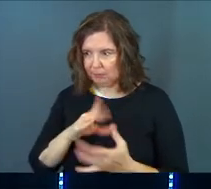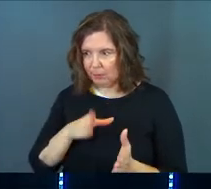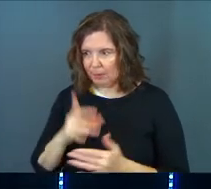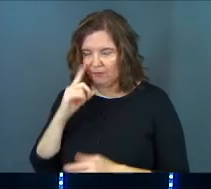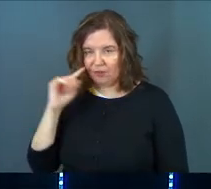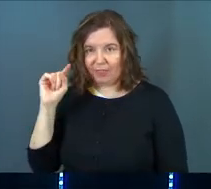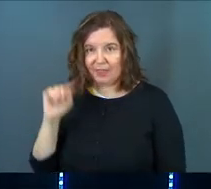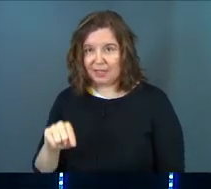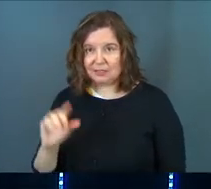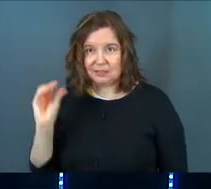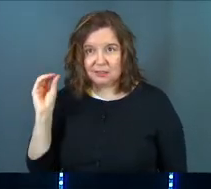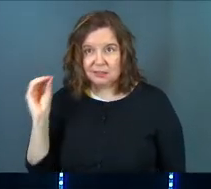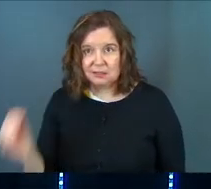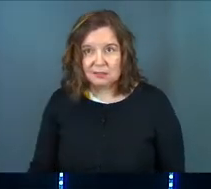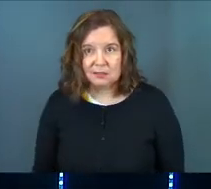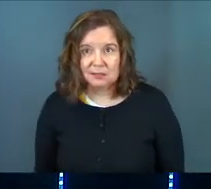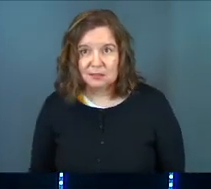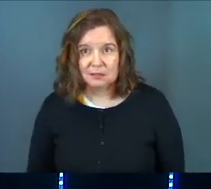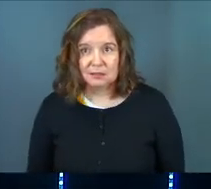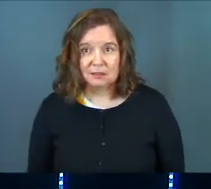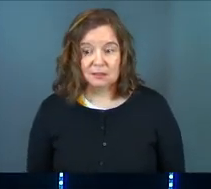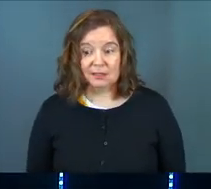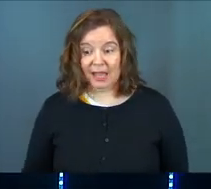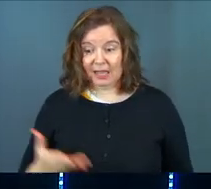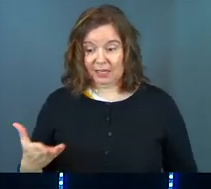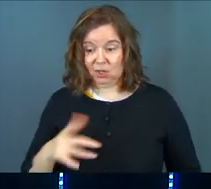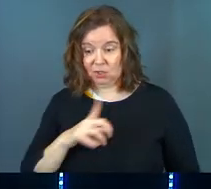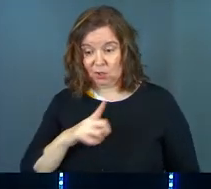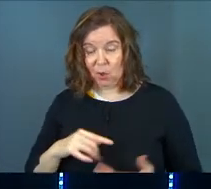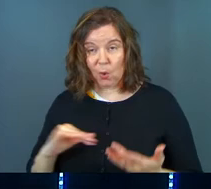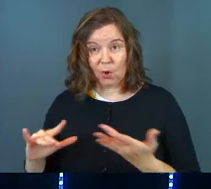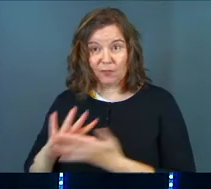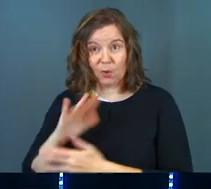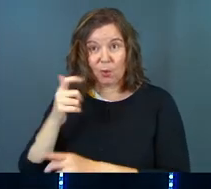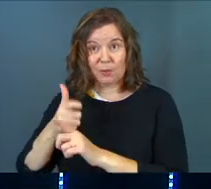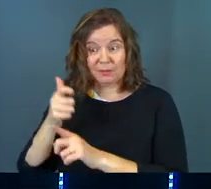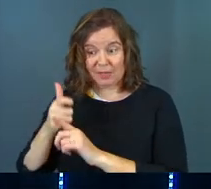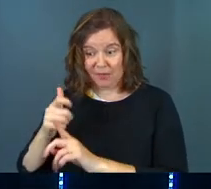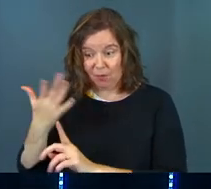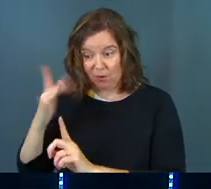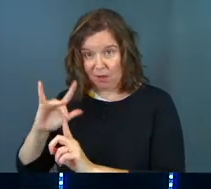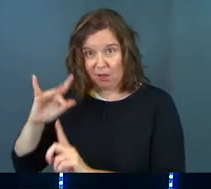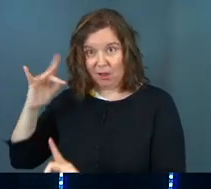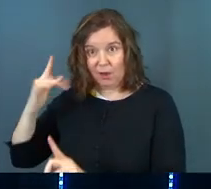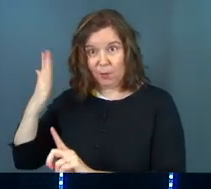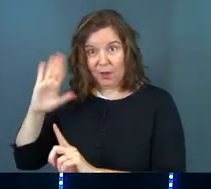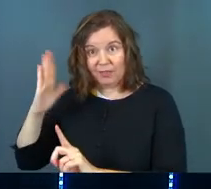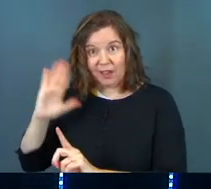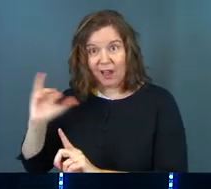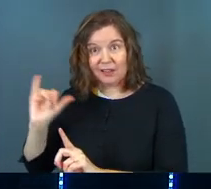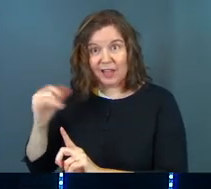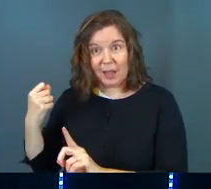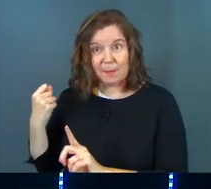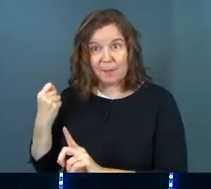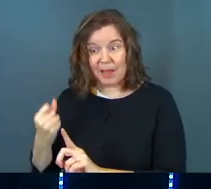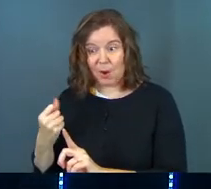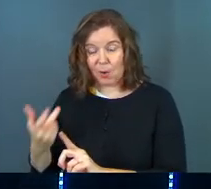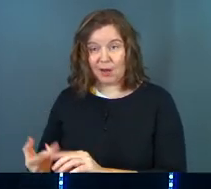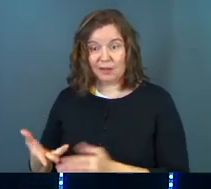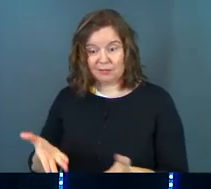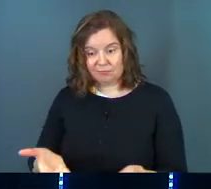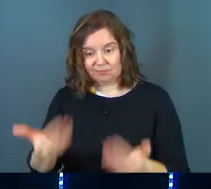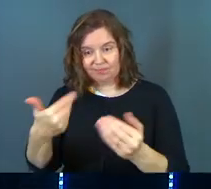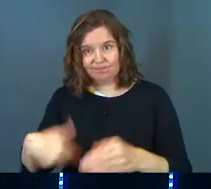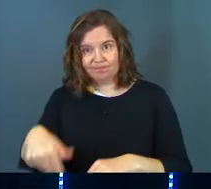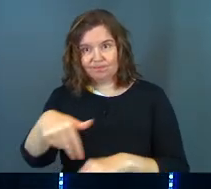never prepared me for this. And here is the Lord of glory himself with God-like power. And he raises